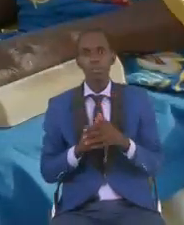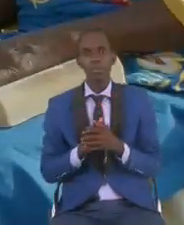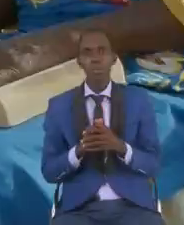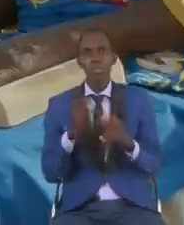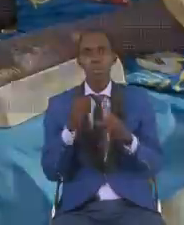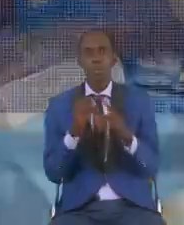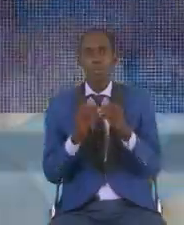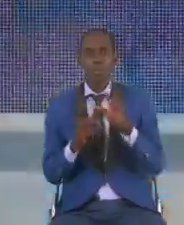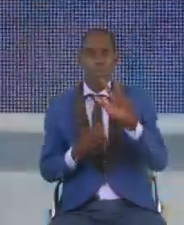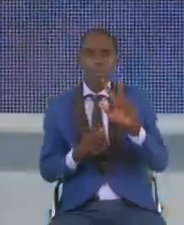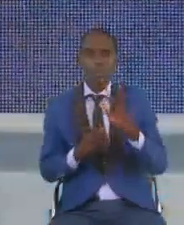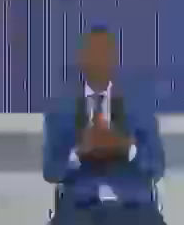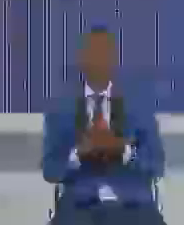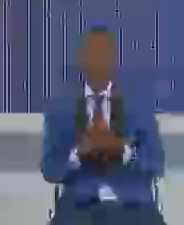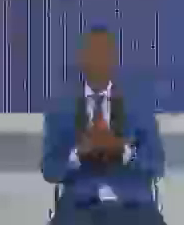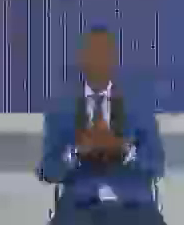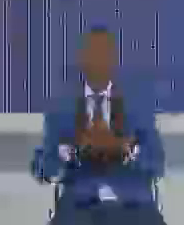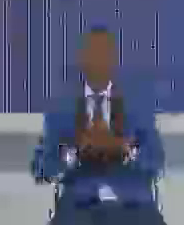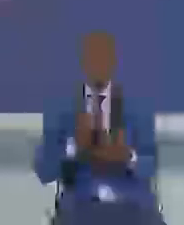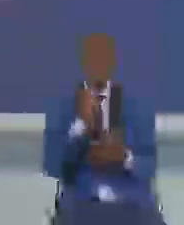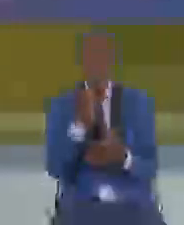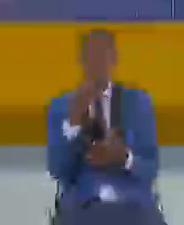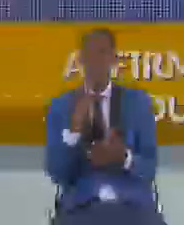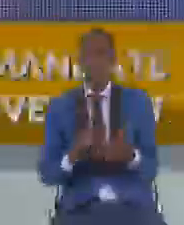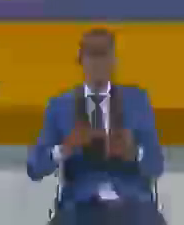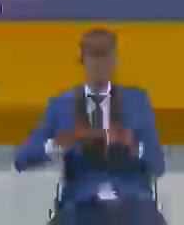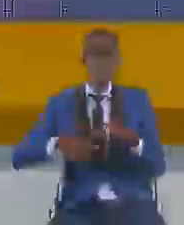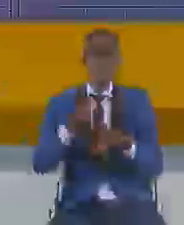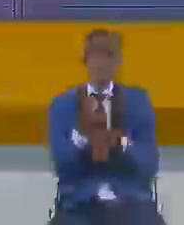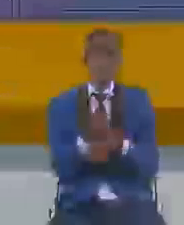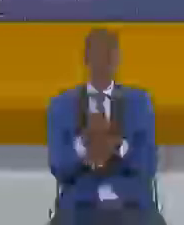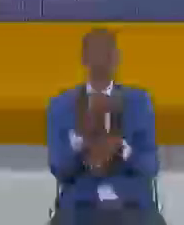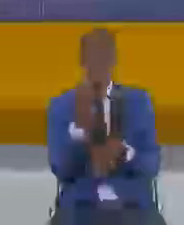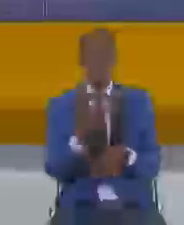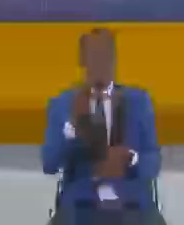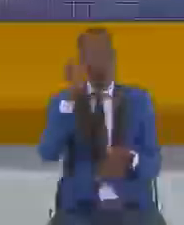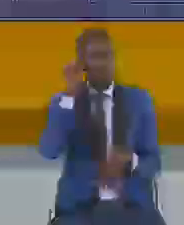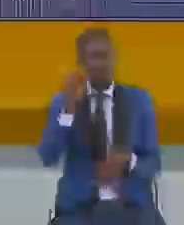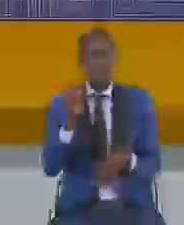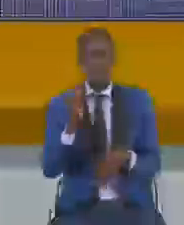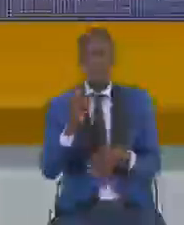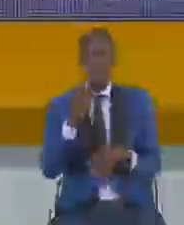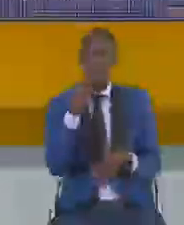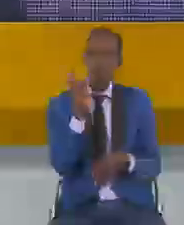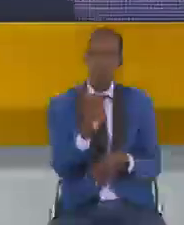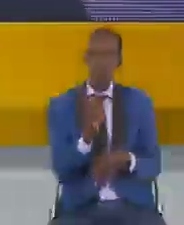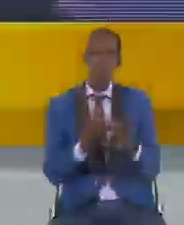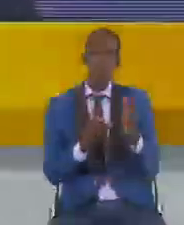number three is the affirmation of his mandate through